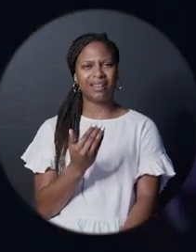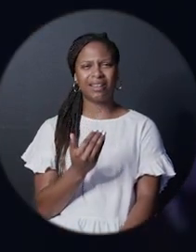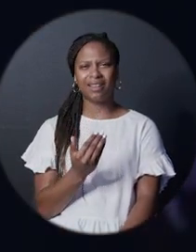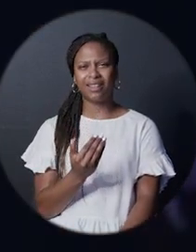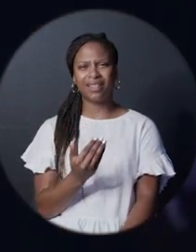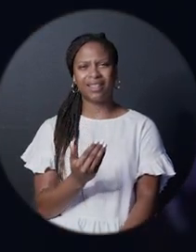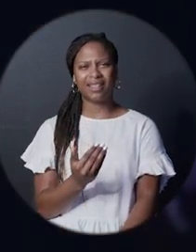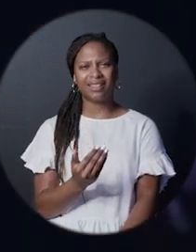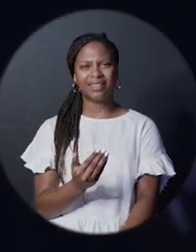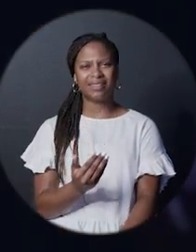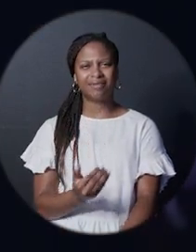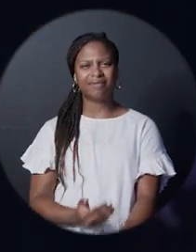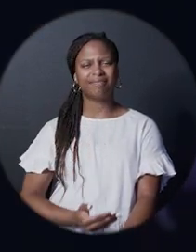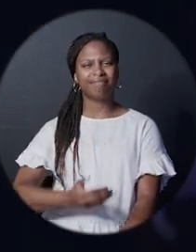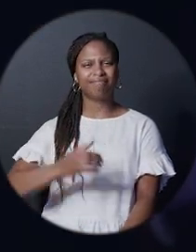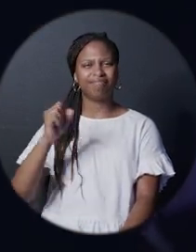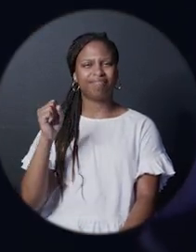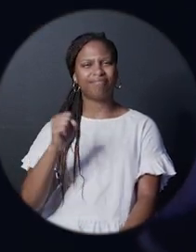So